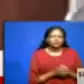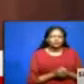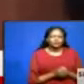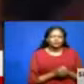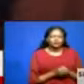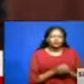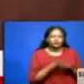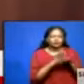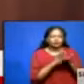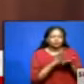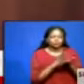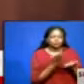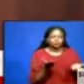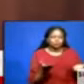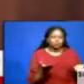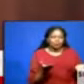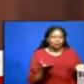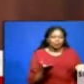announced. And in fact,